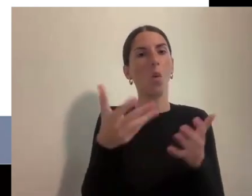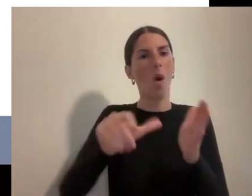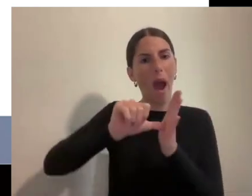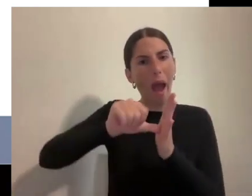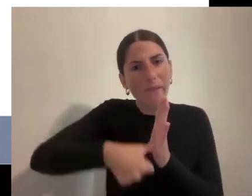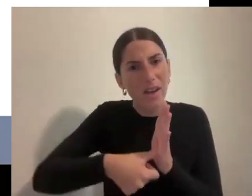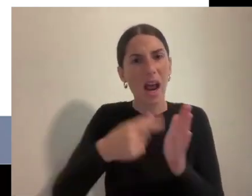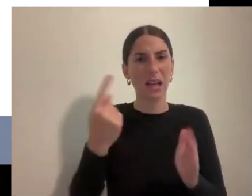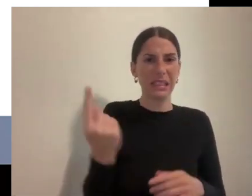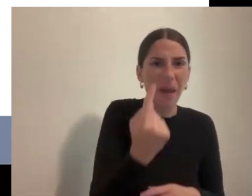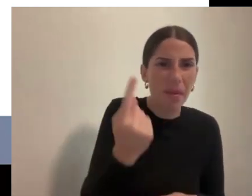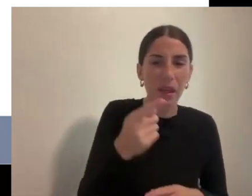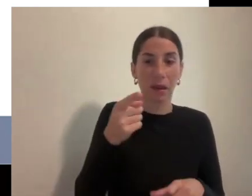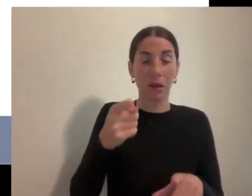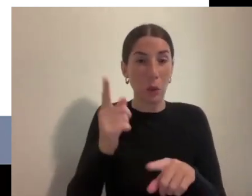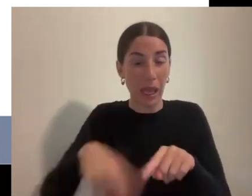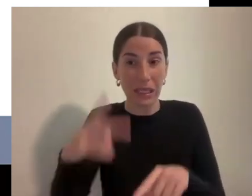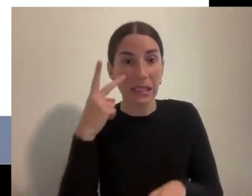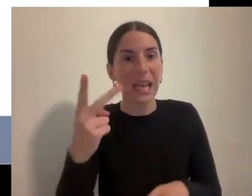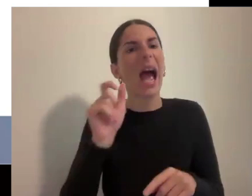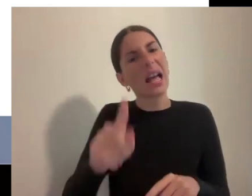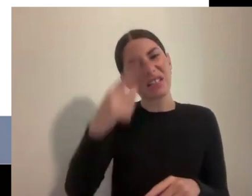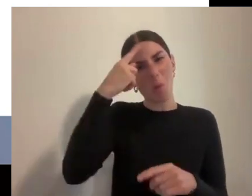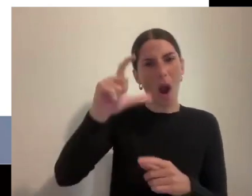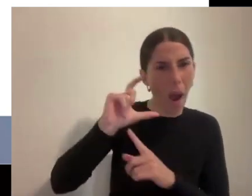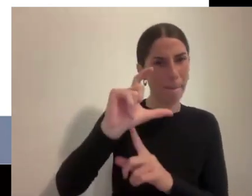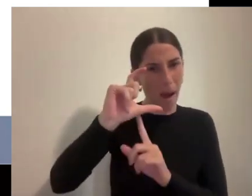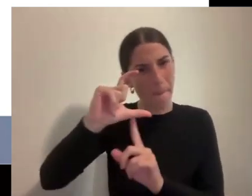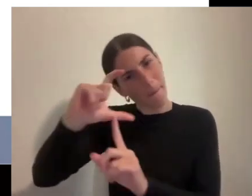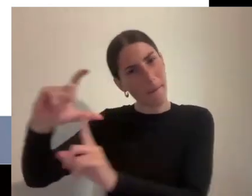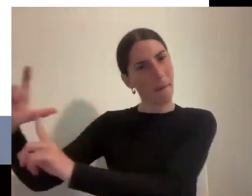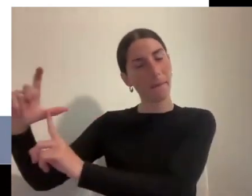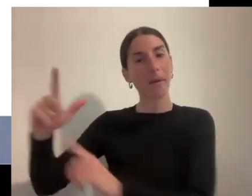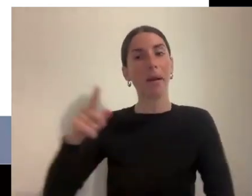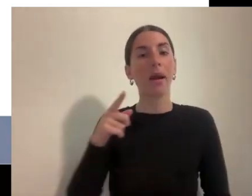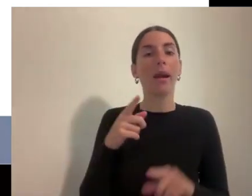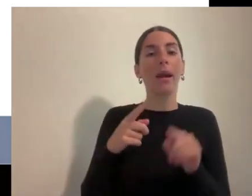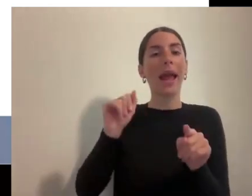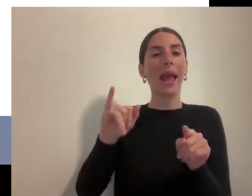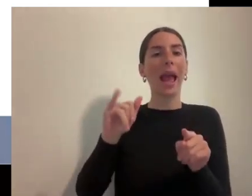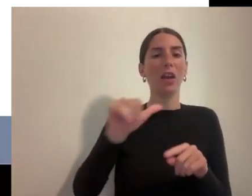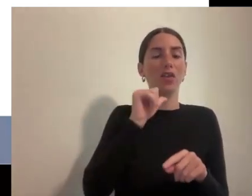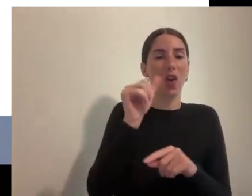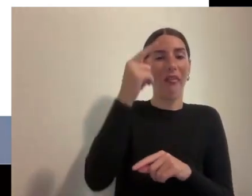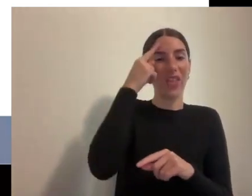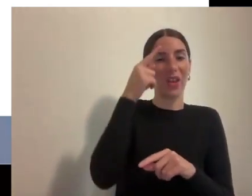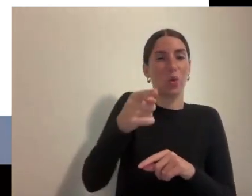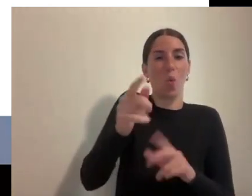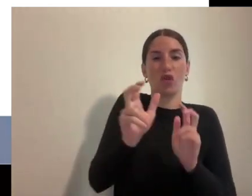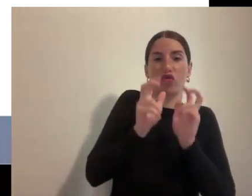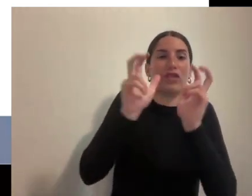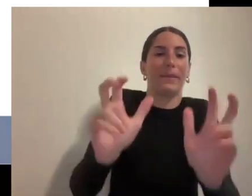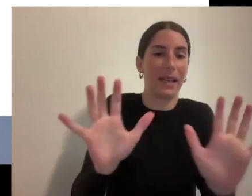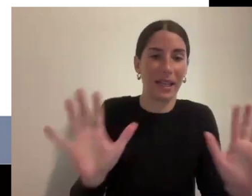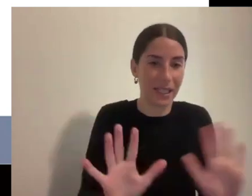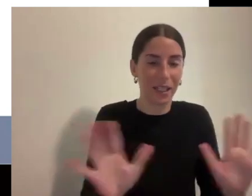you see that you're not getting, case, the AI, the model, will not think that you are shouting. So don't worry about